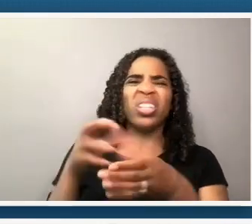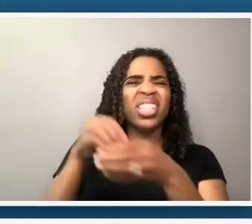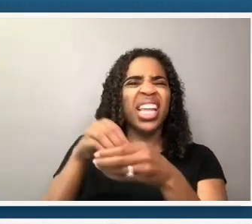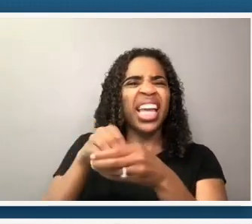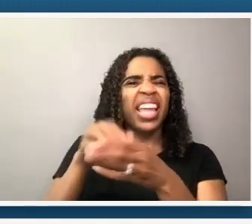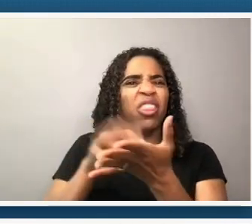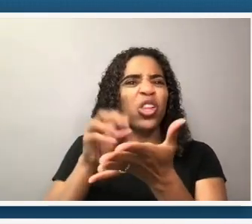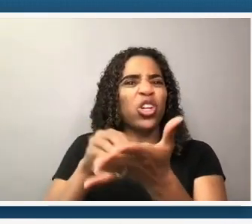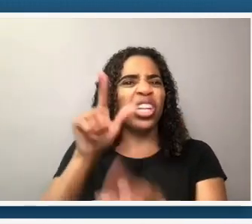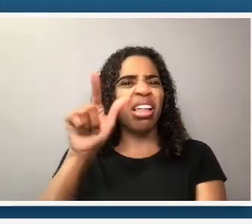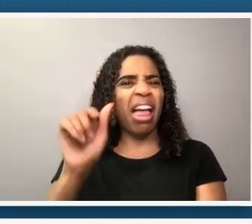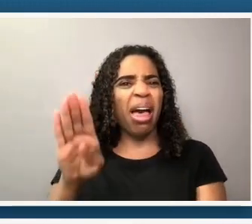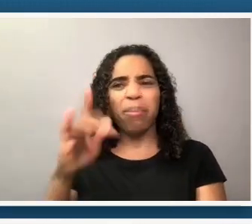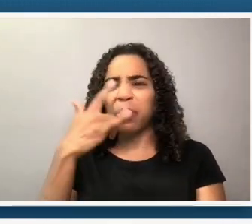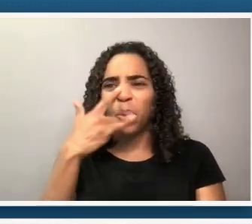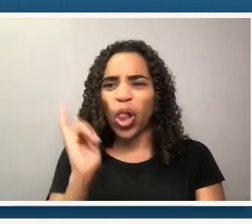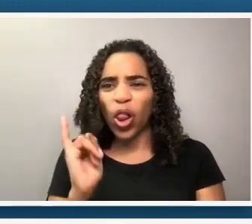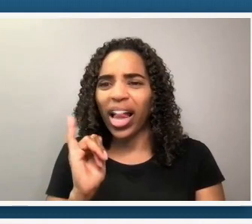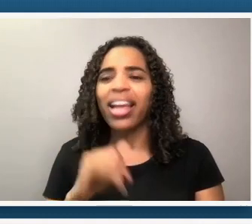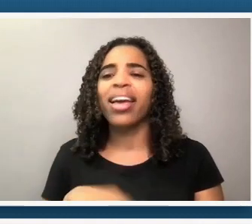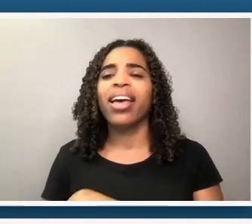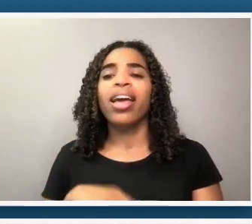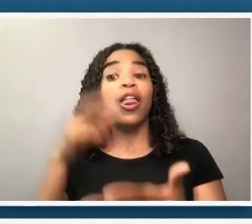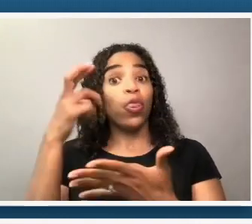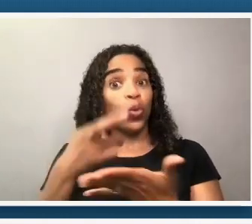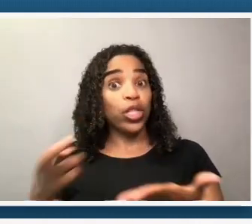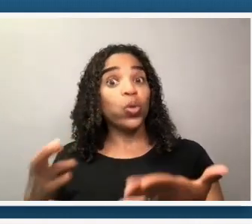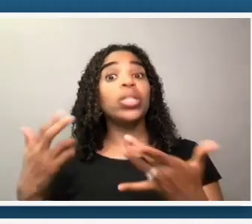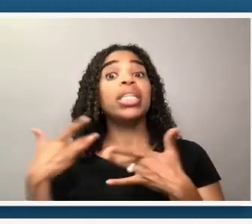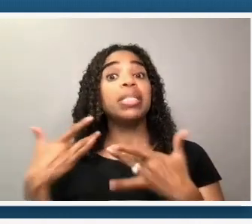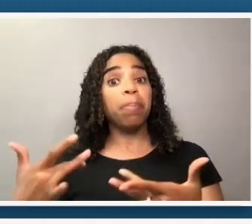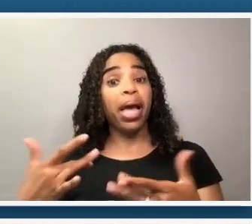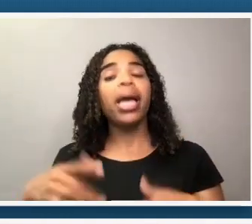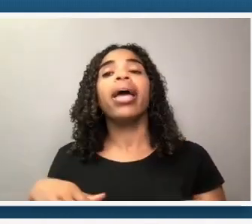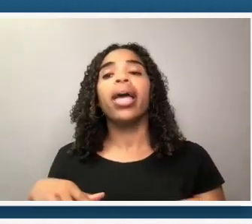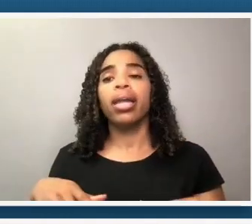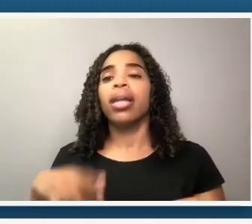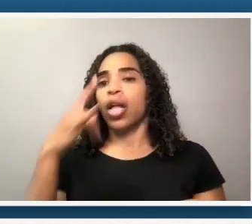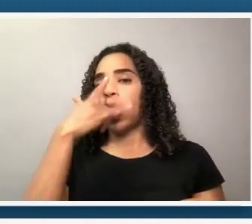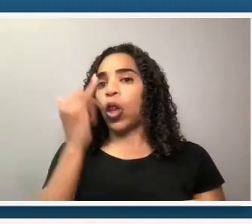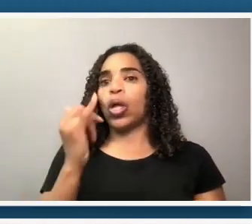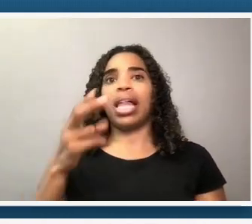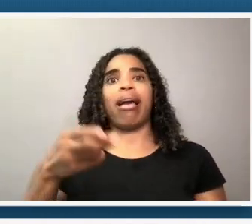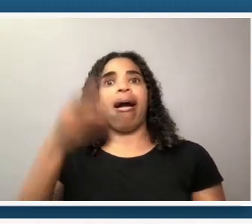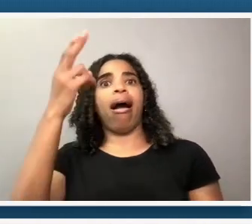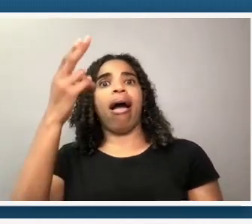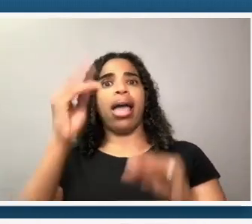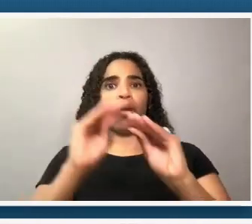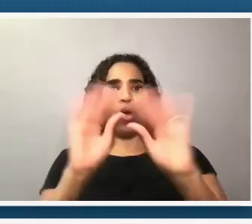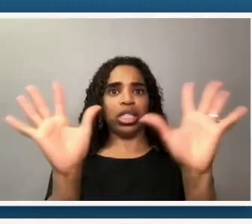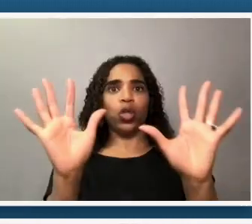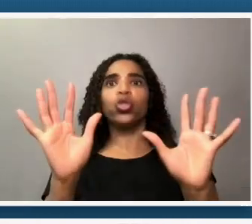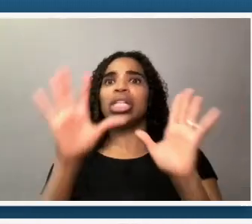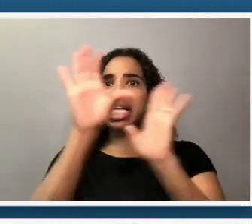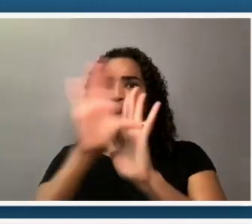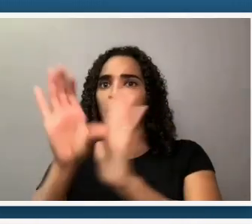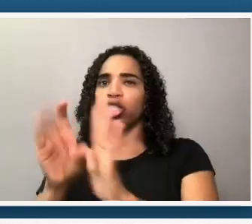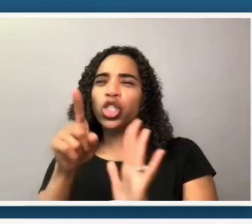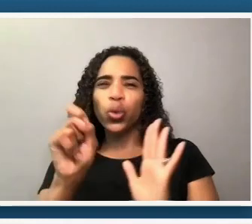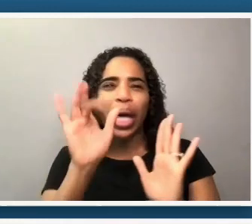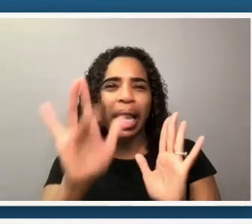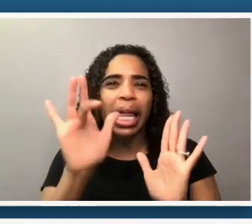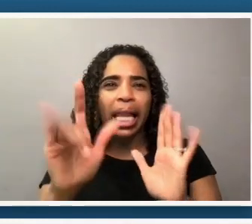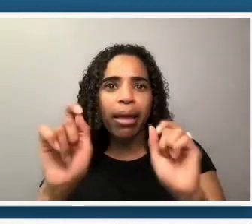like. These resources often take the form of high-resolution images that you can flip through and zoom into